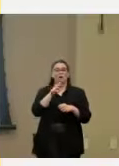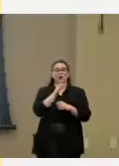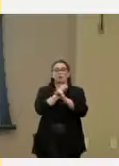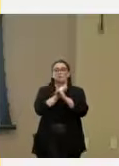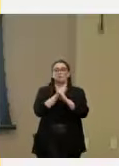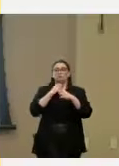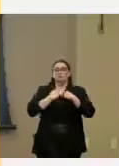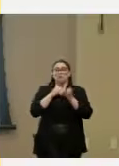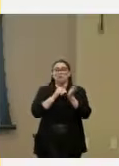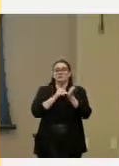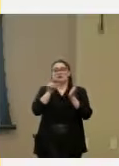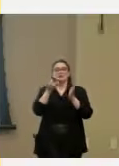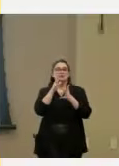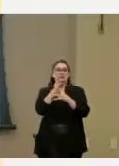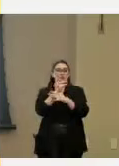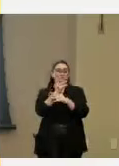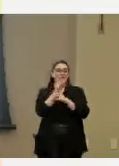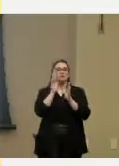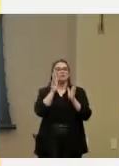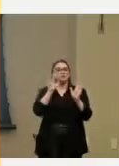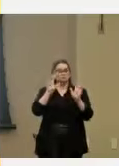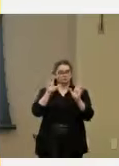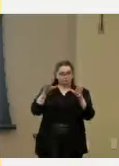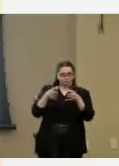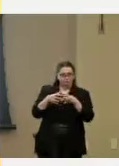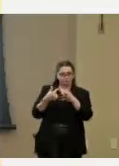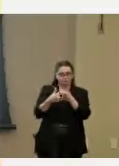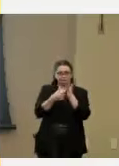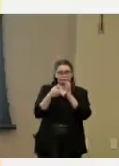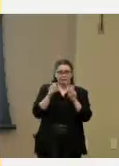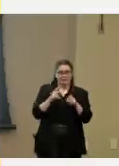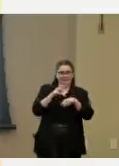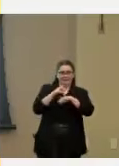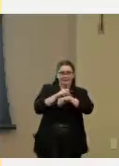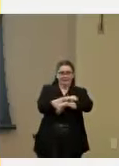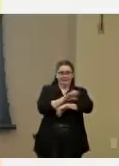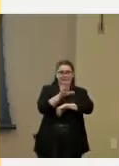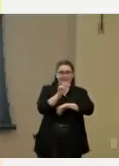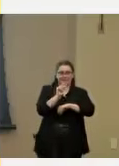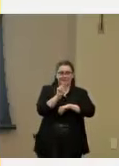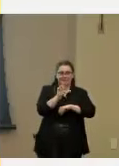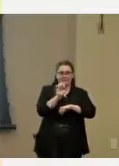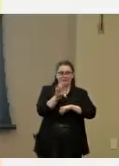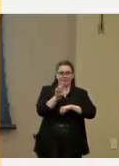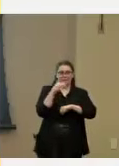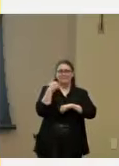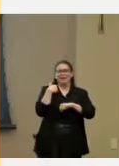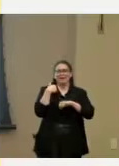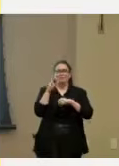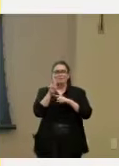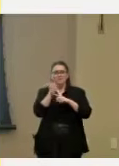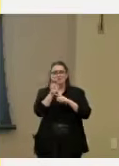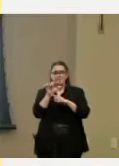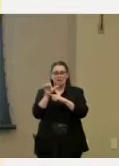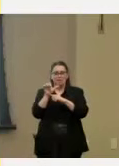about, okay, in cancer, we have the successful treatment of B cell mediated